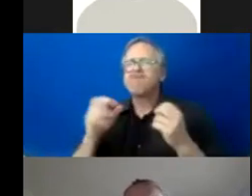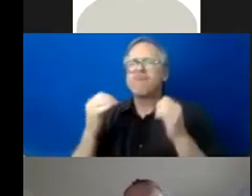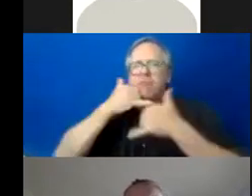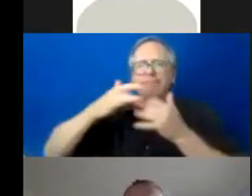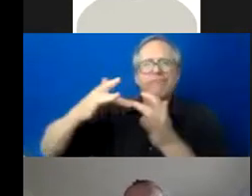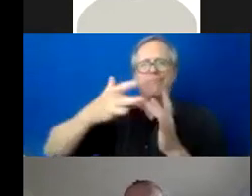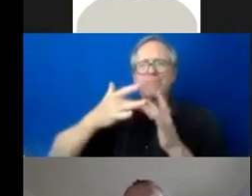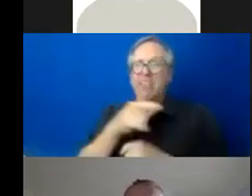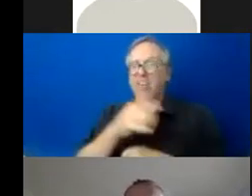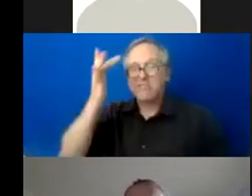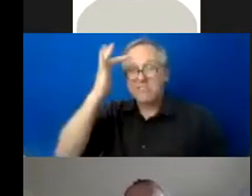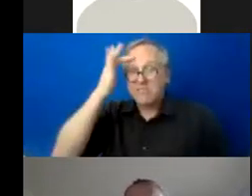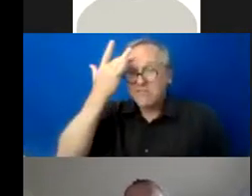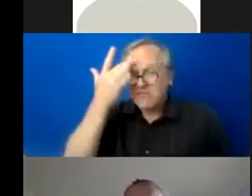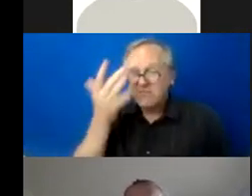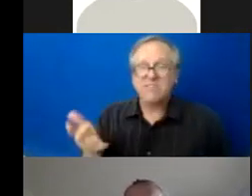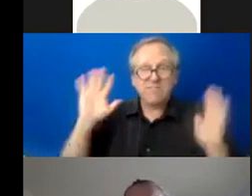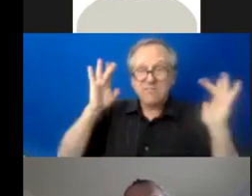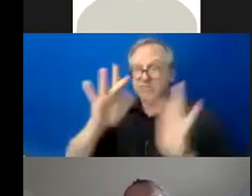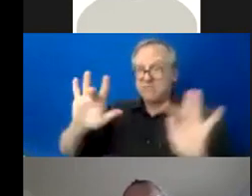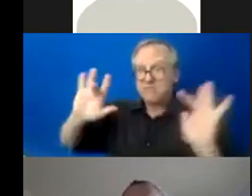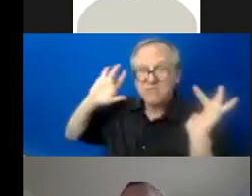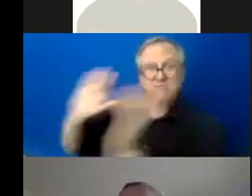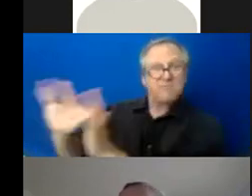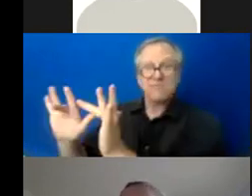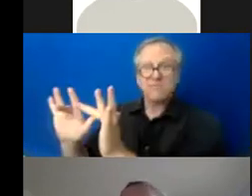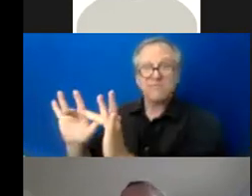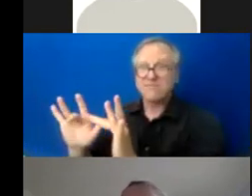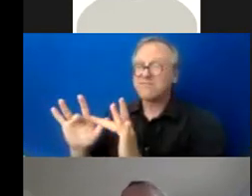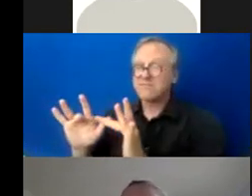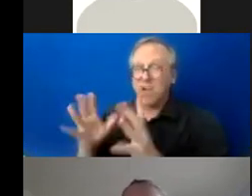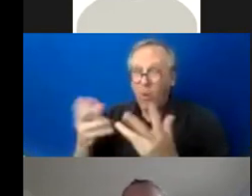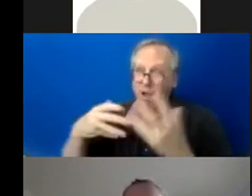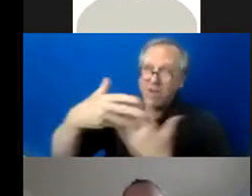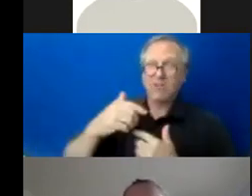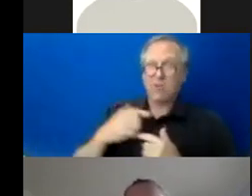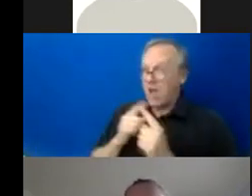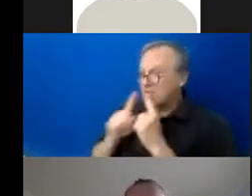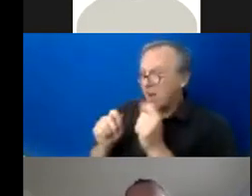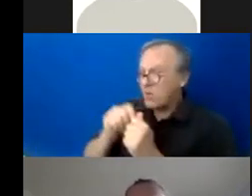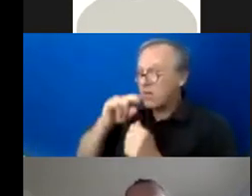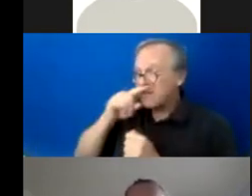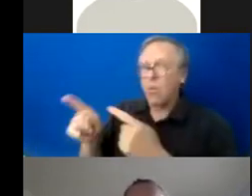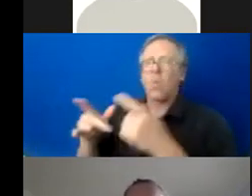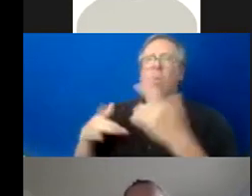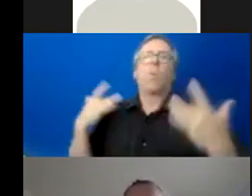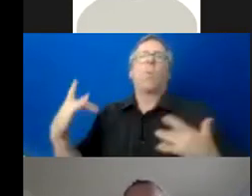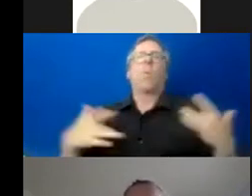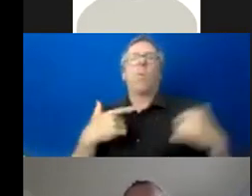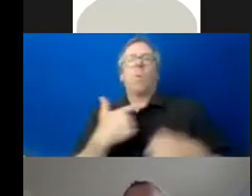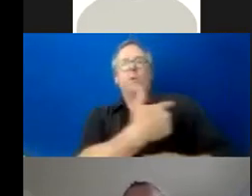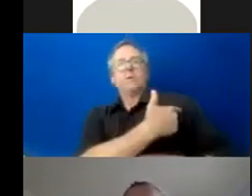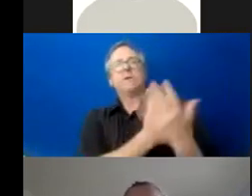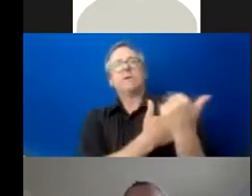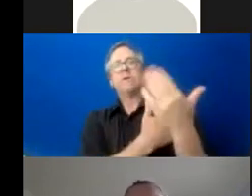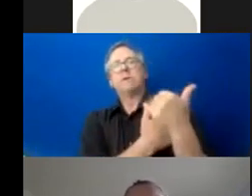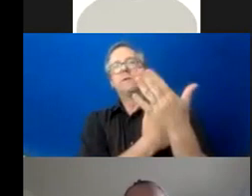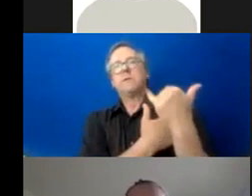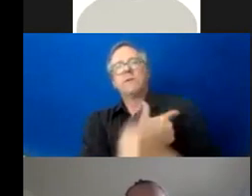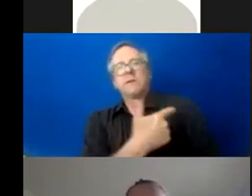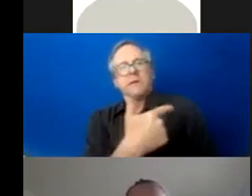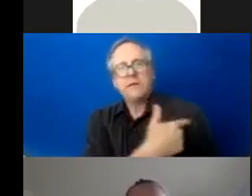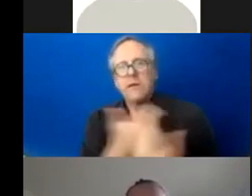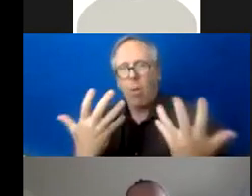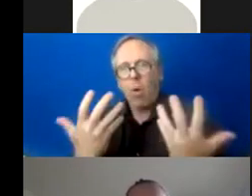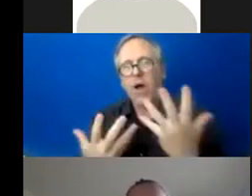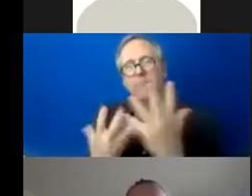of getting sick of it and they're done with it now. And so kids I've talked to this week are really excited about the fact that we now have a vaccine that can give them a little bit